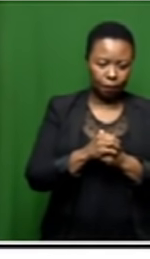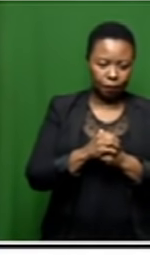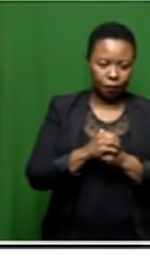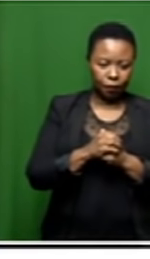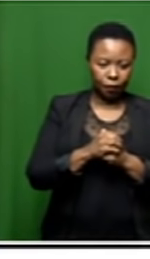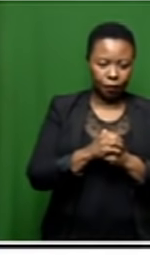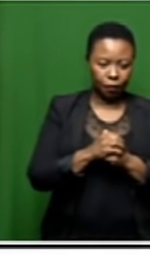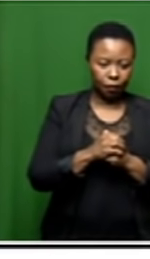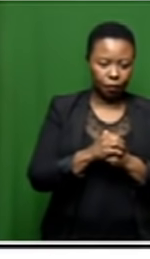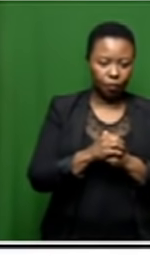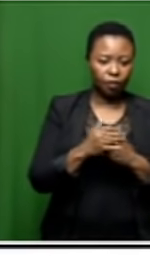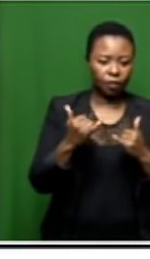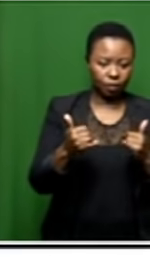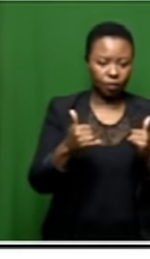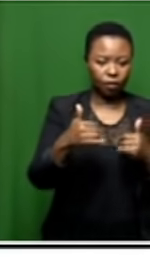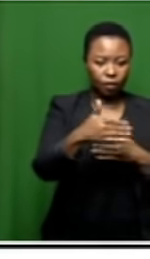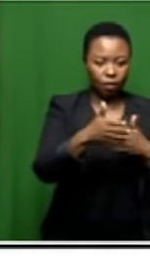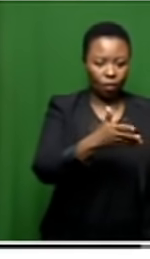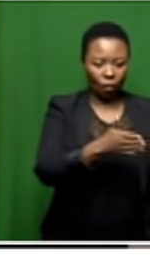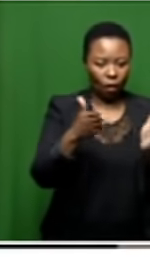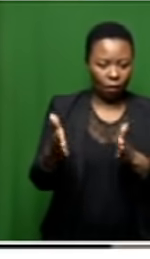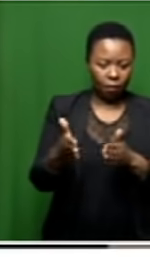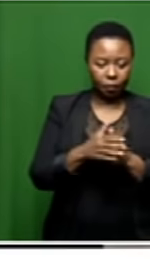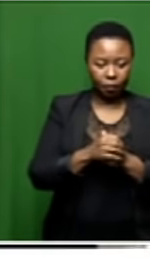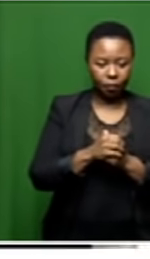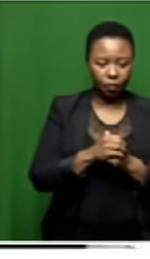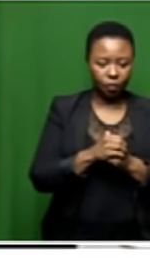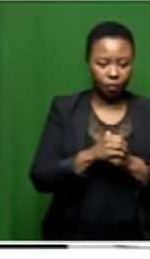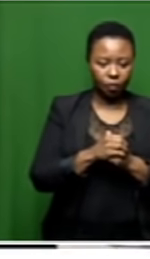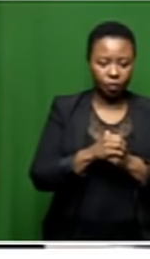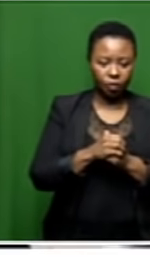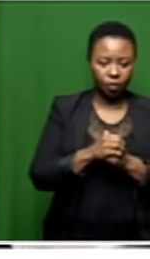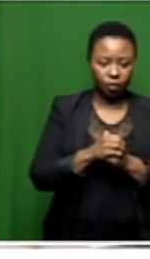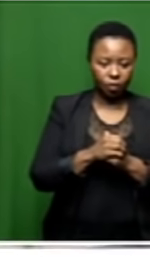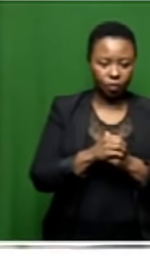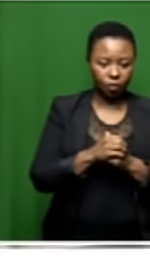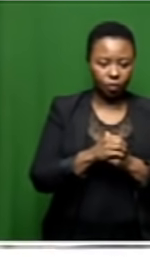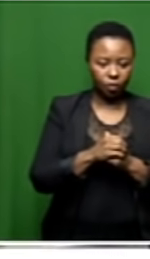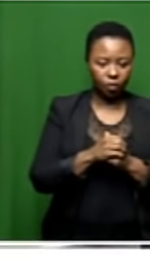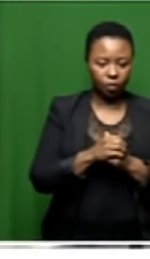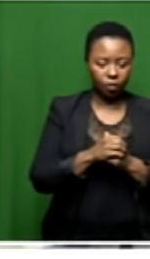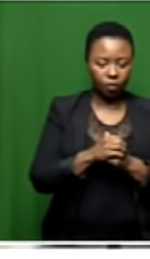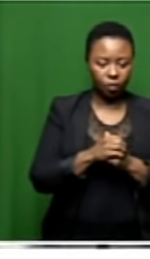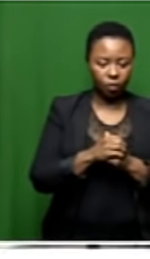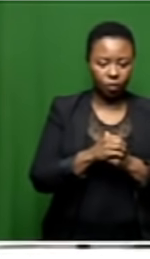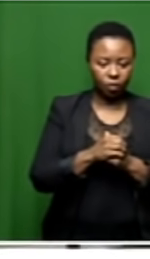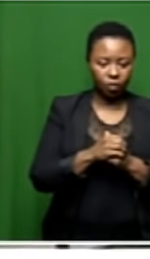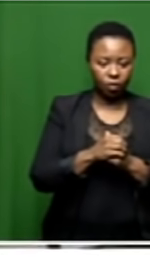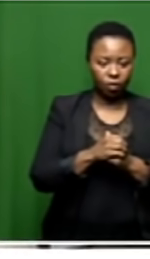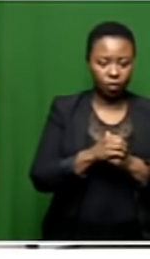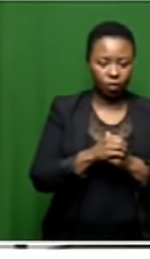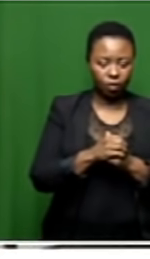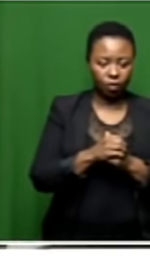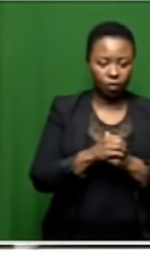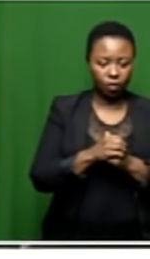as they are taking it out of. They are taking the coffin out of the